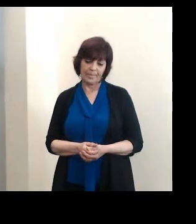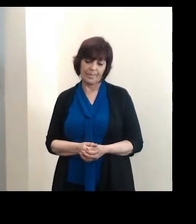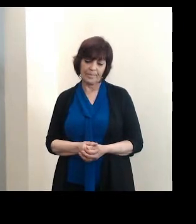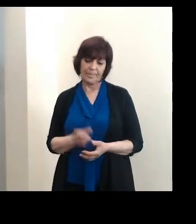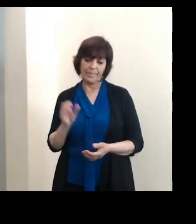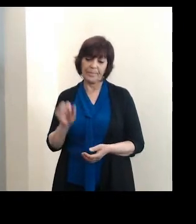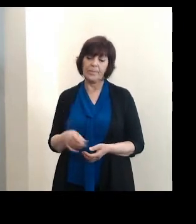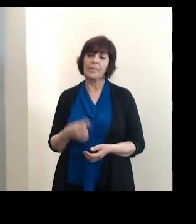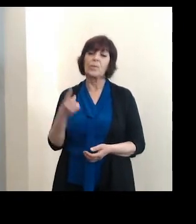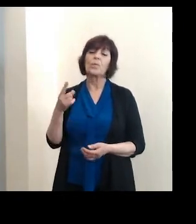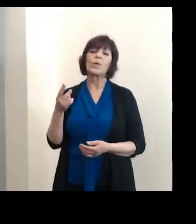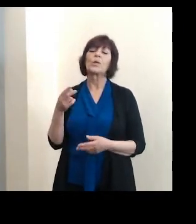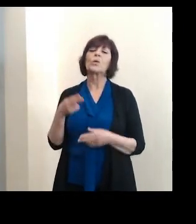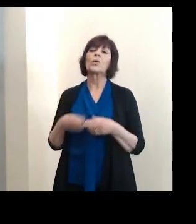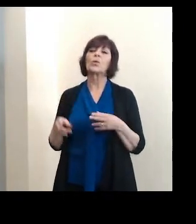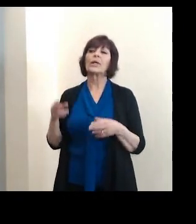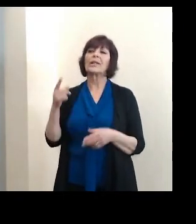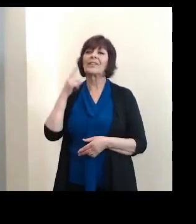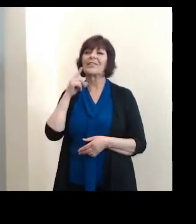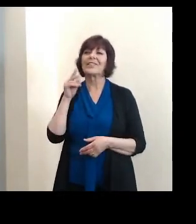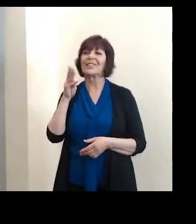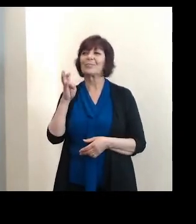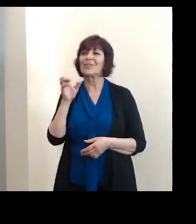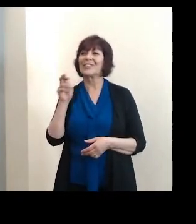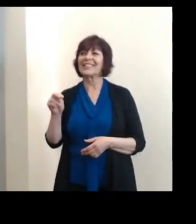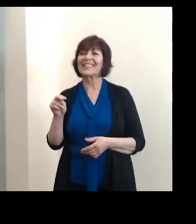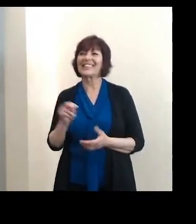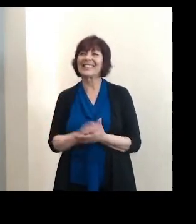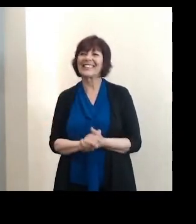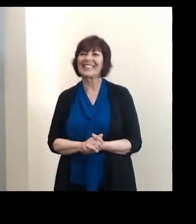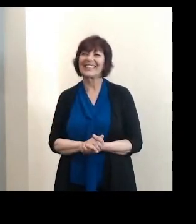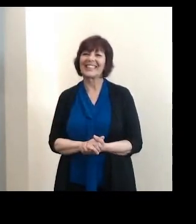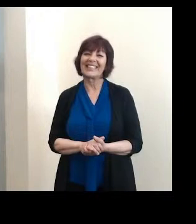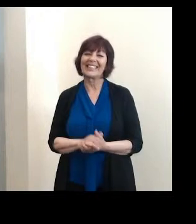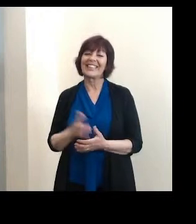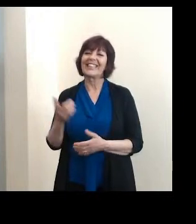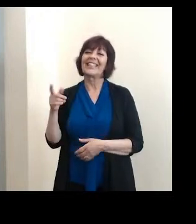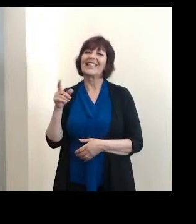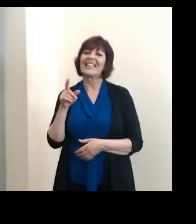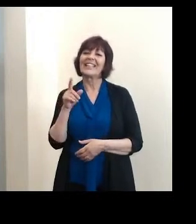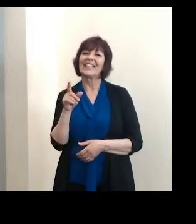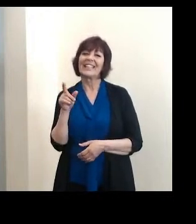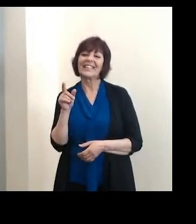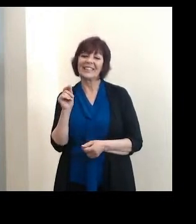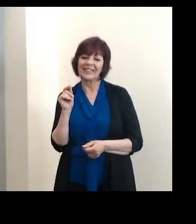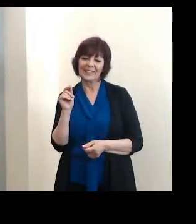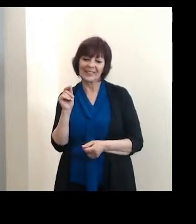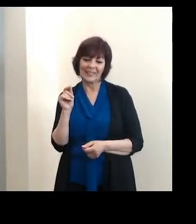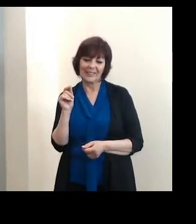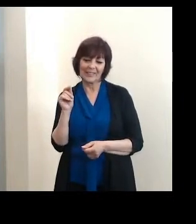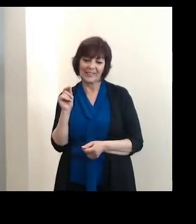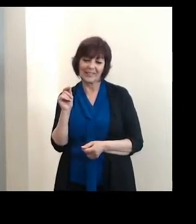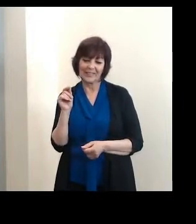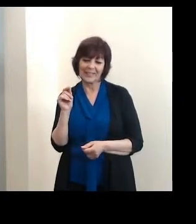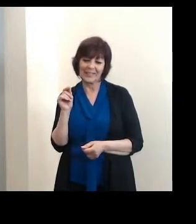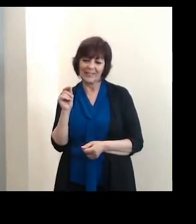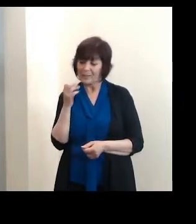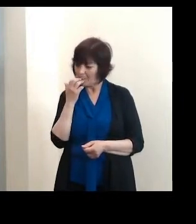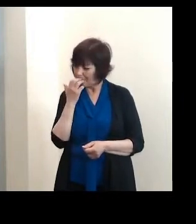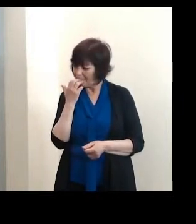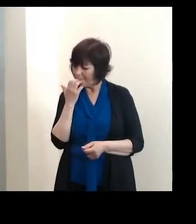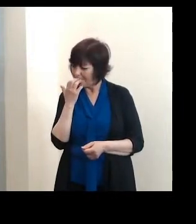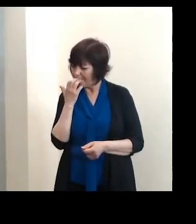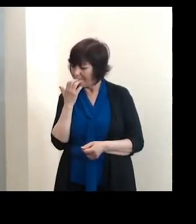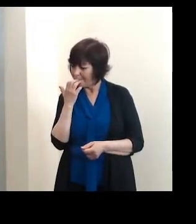Yes, just quickly for Dr. Burstein. You should have stayed up. Are the symptoms that the younger